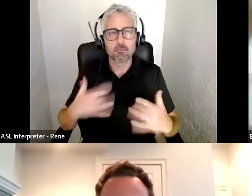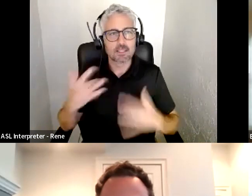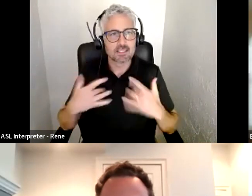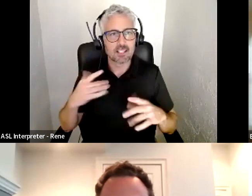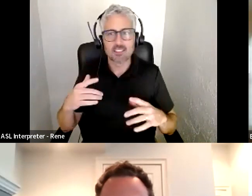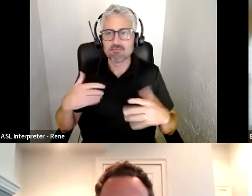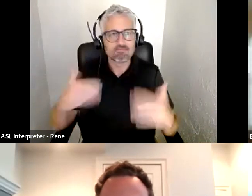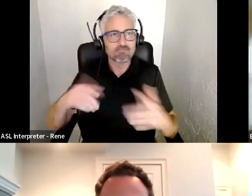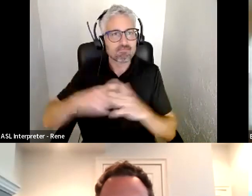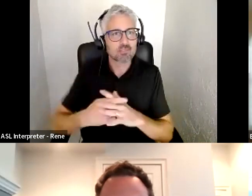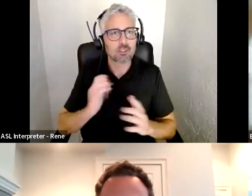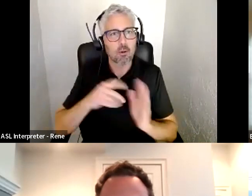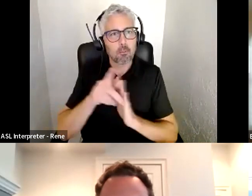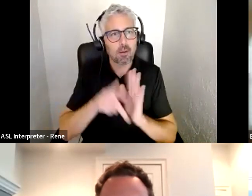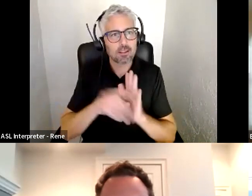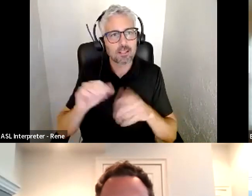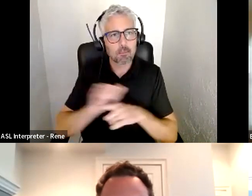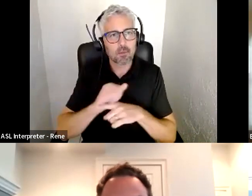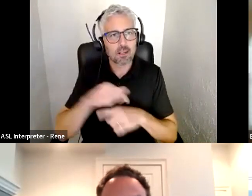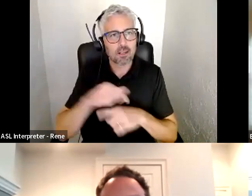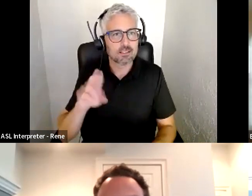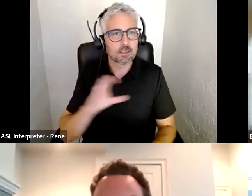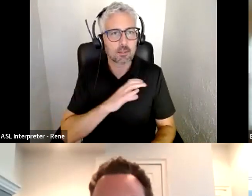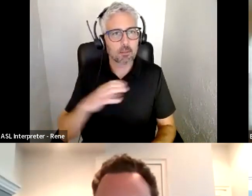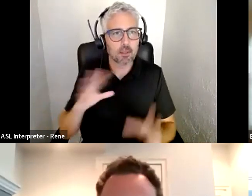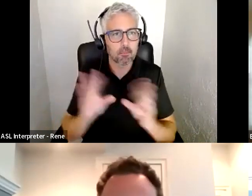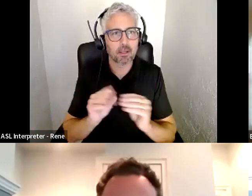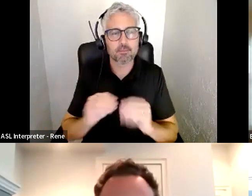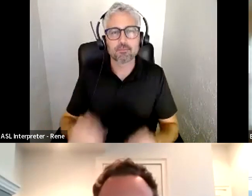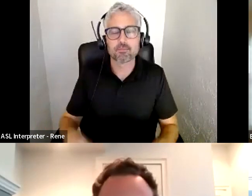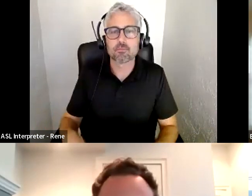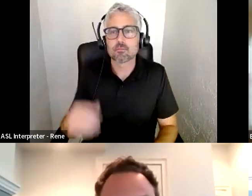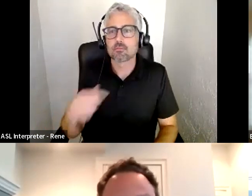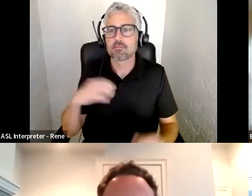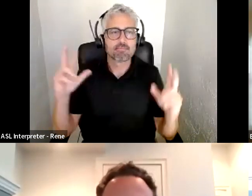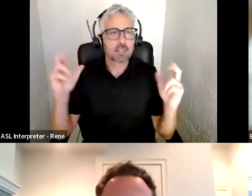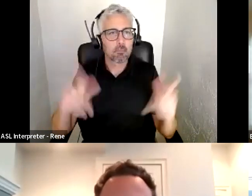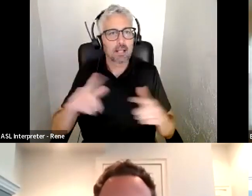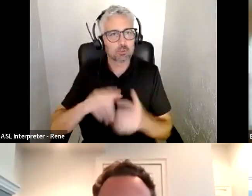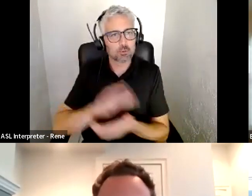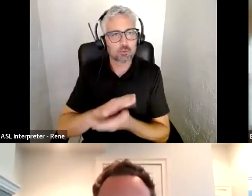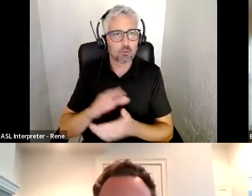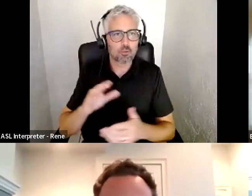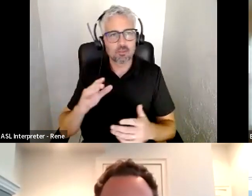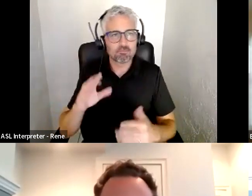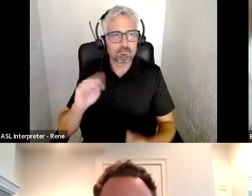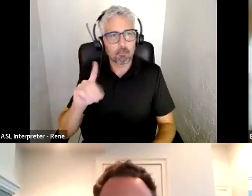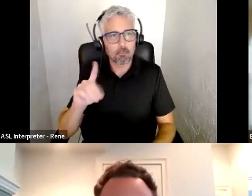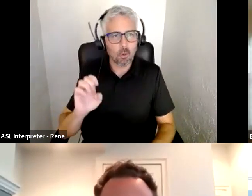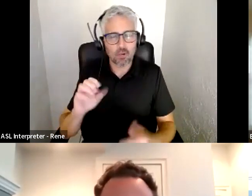in our Policy and Practice Subcommittee meeting today. So we are in our back-to-school mode here, and we're just